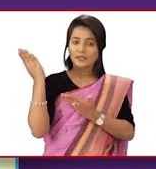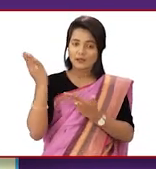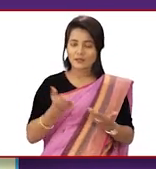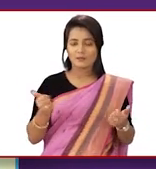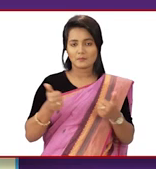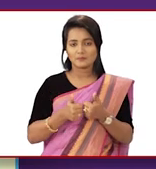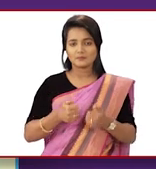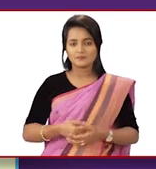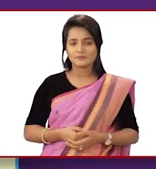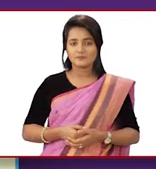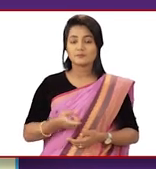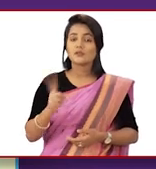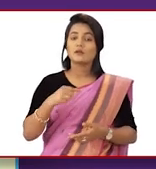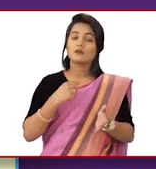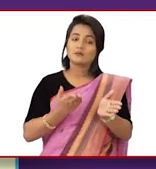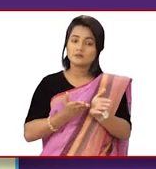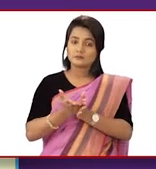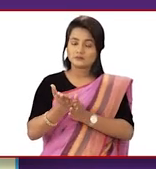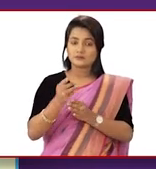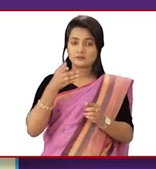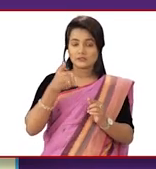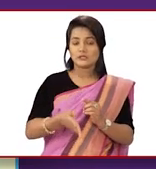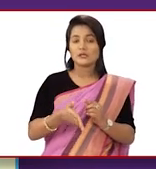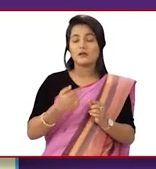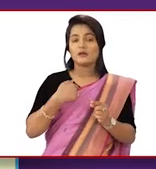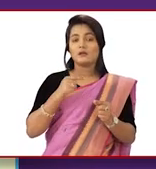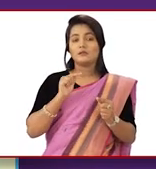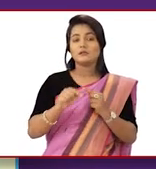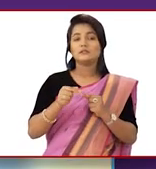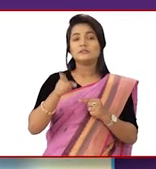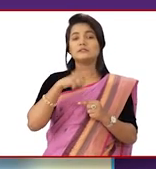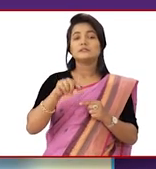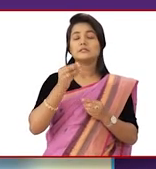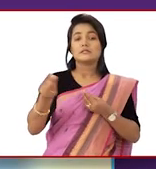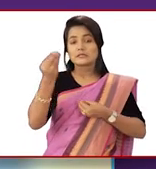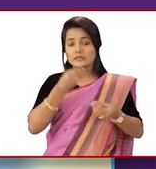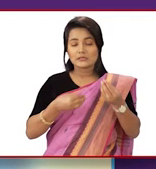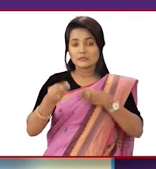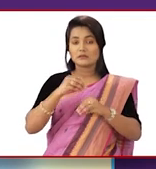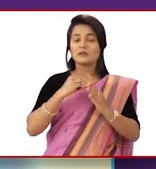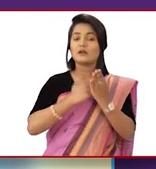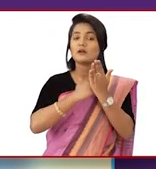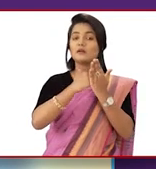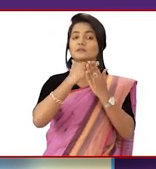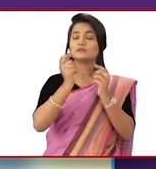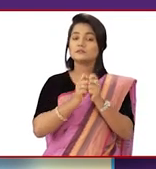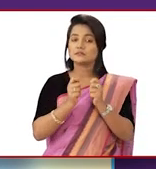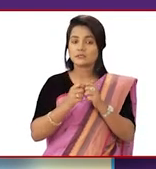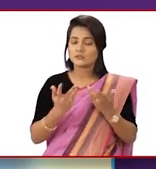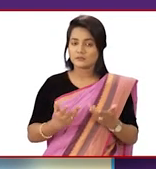here. We'll continue with what Sabeena left us with, actually, the incentive structure. A very important question she left us